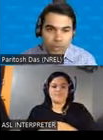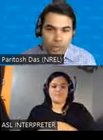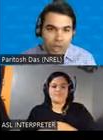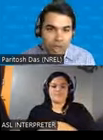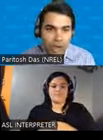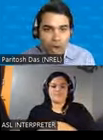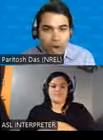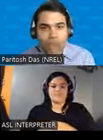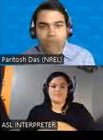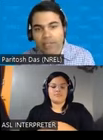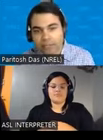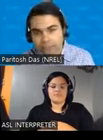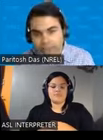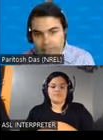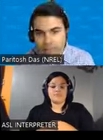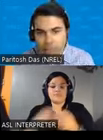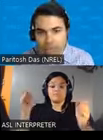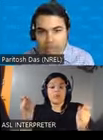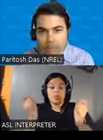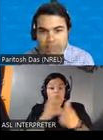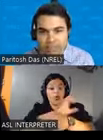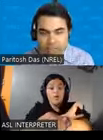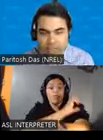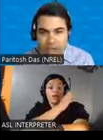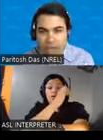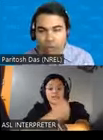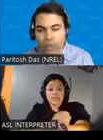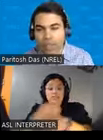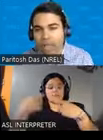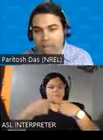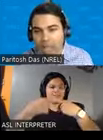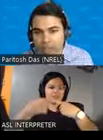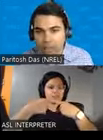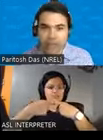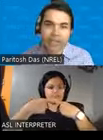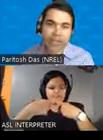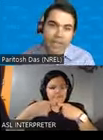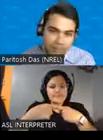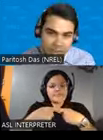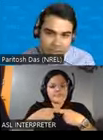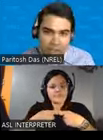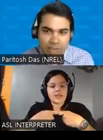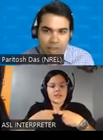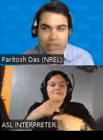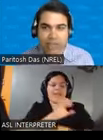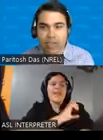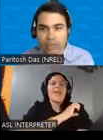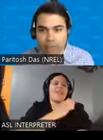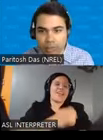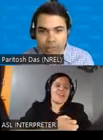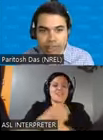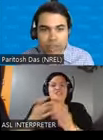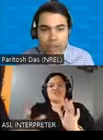With all of the electricity sales projections by sector, we add energy efficiency losses and